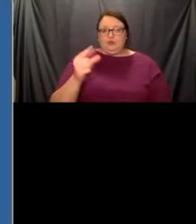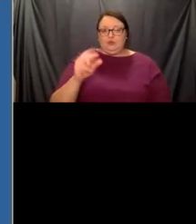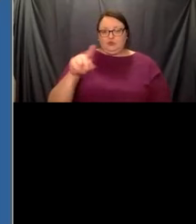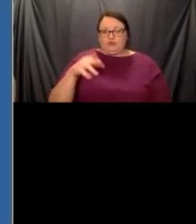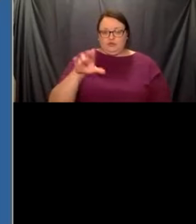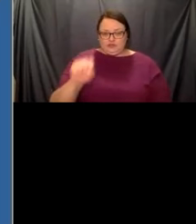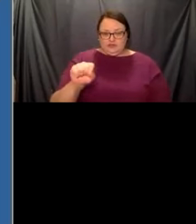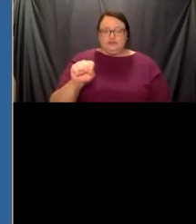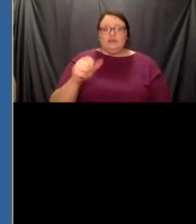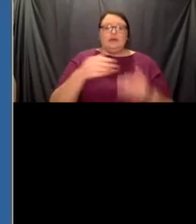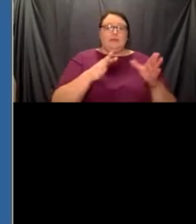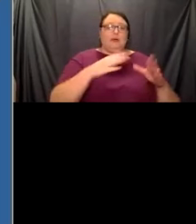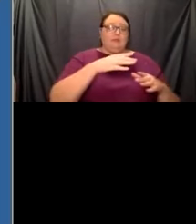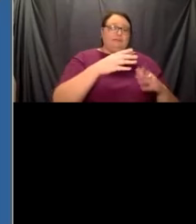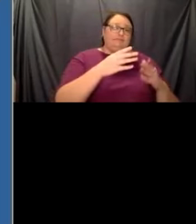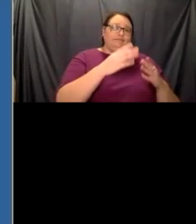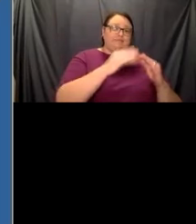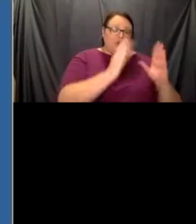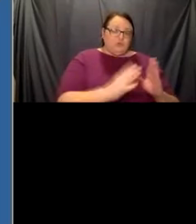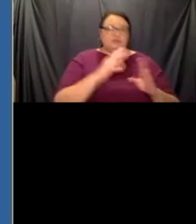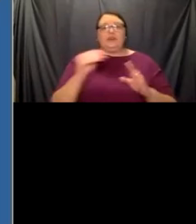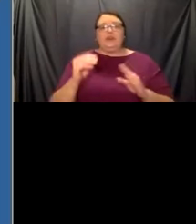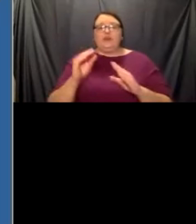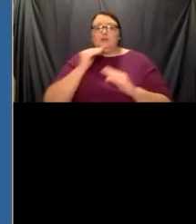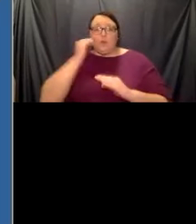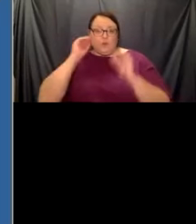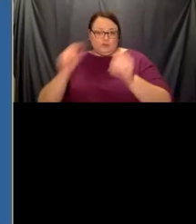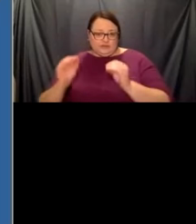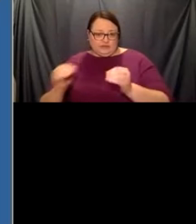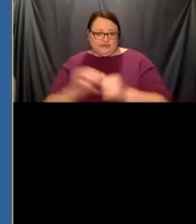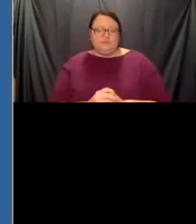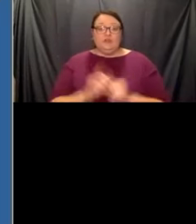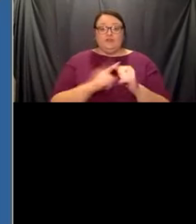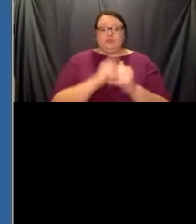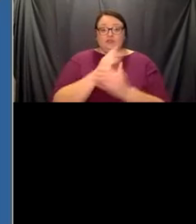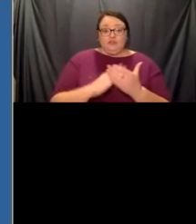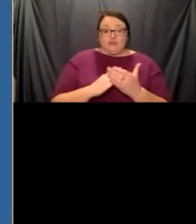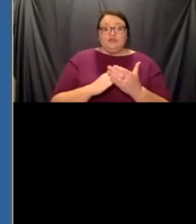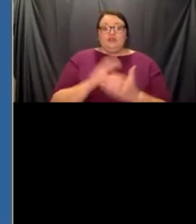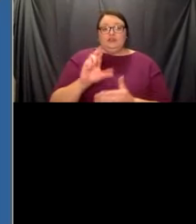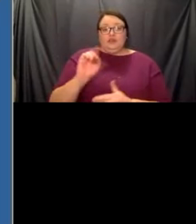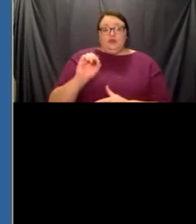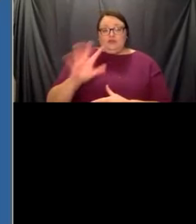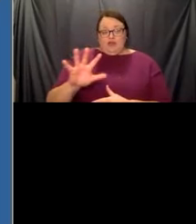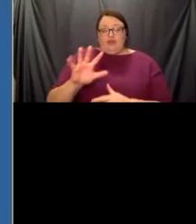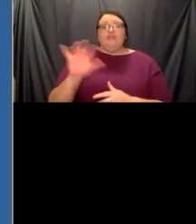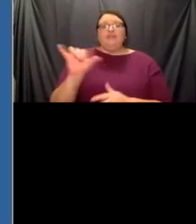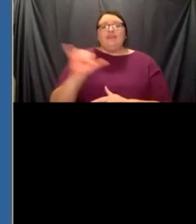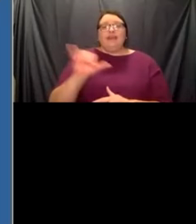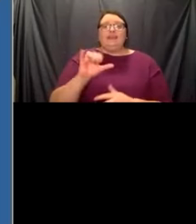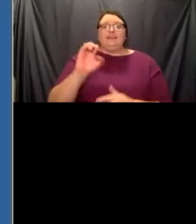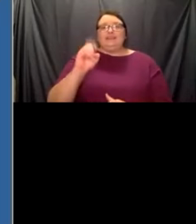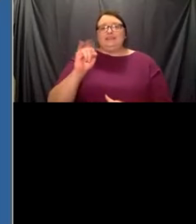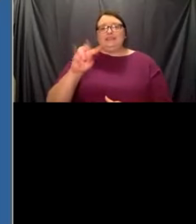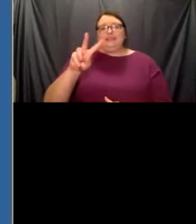HUD The very first section 90 is días 5, al final is kind of del an executive summary. And so año del if you were programa. to